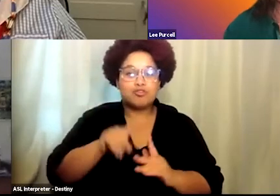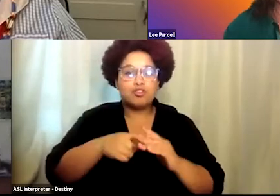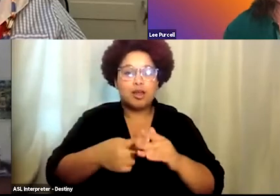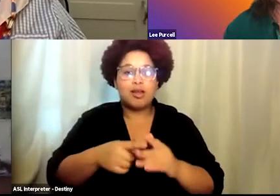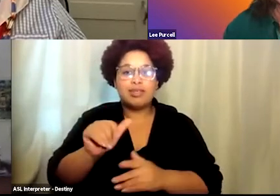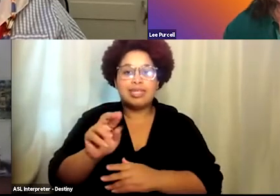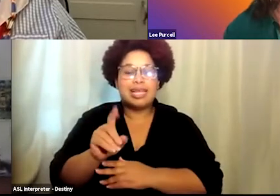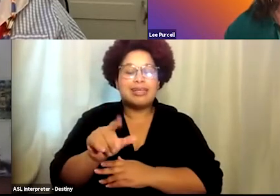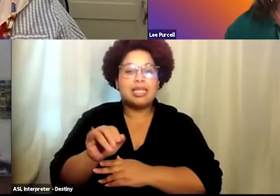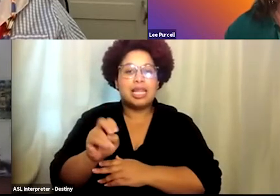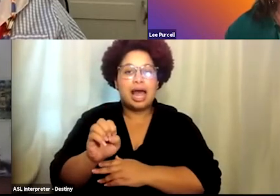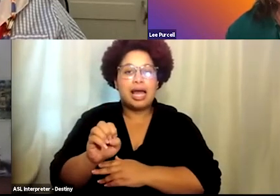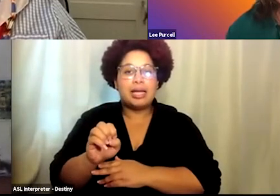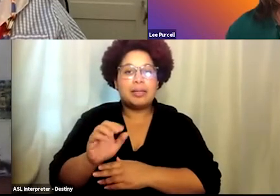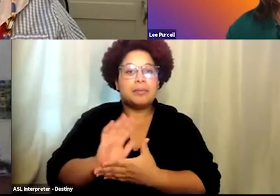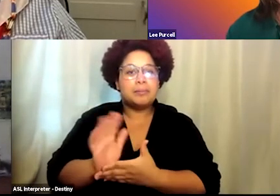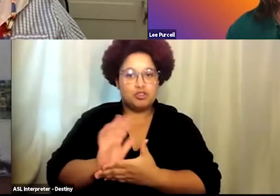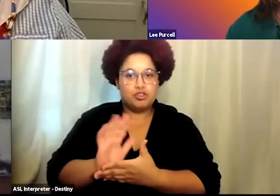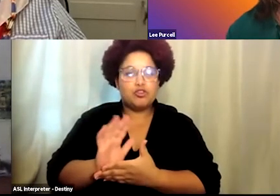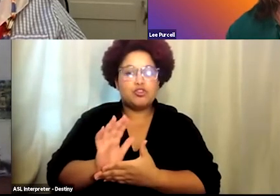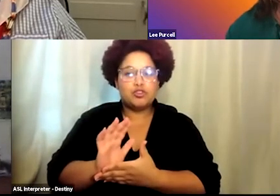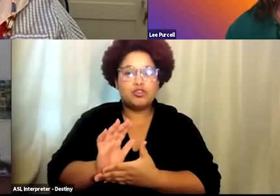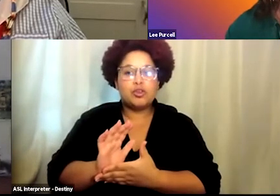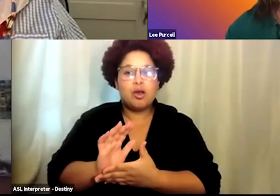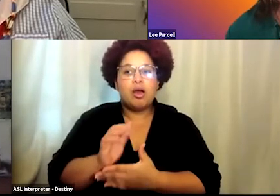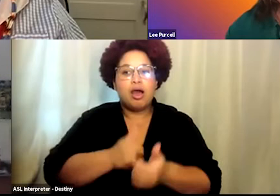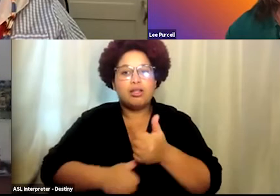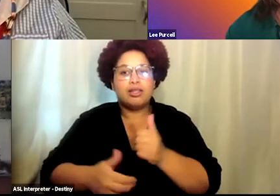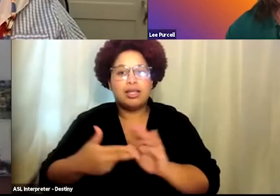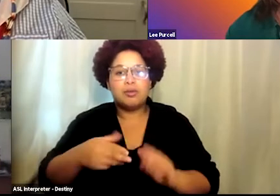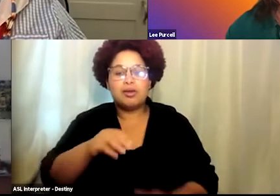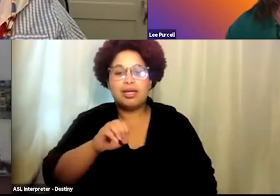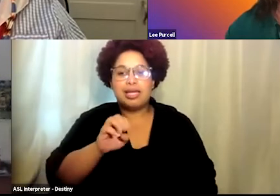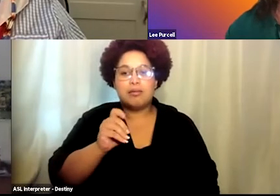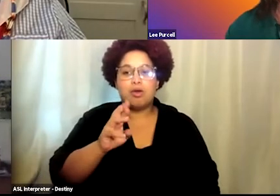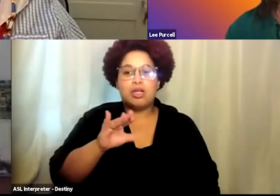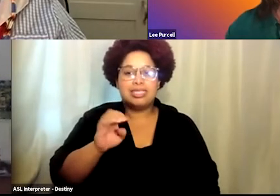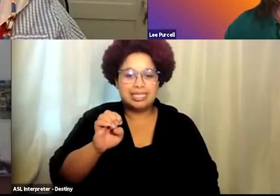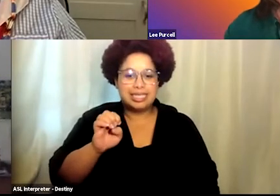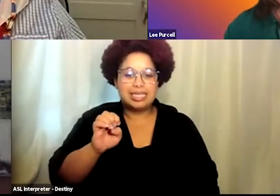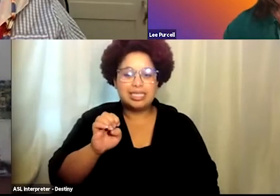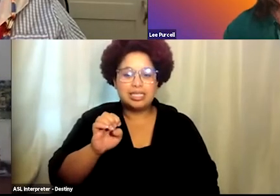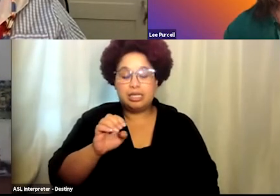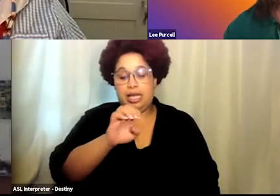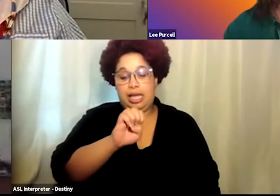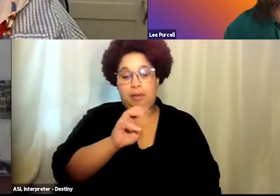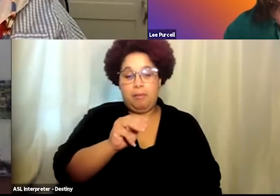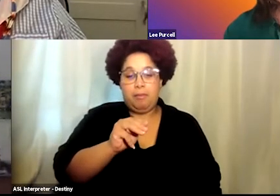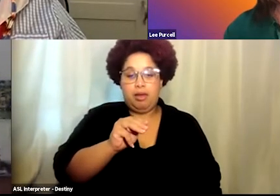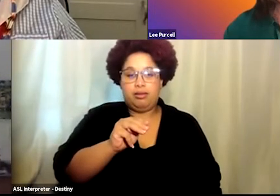Landline Pictures, a label under the independent studio MRC Film, which I just love, which